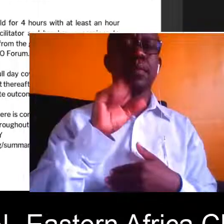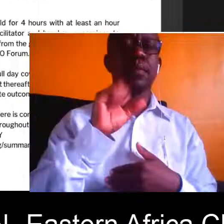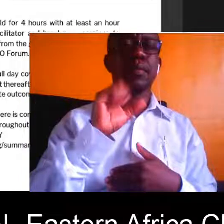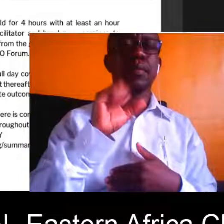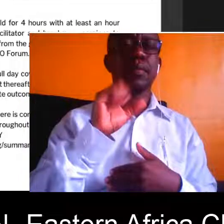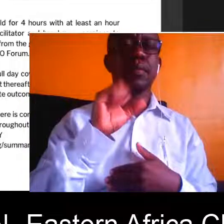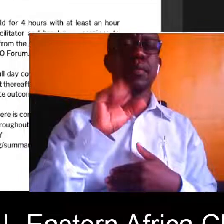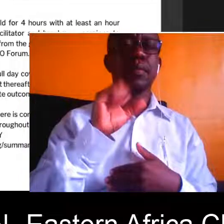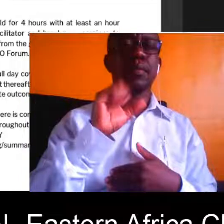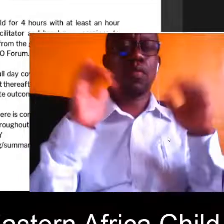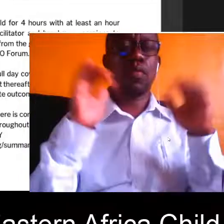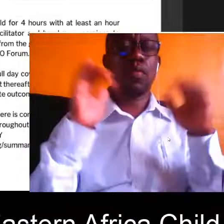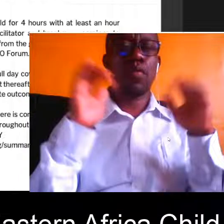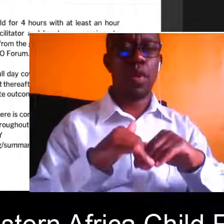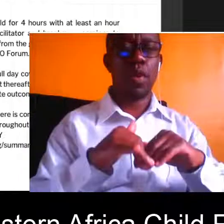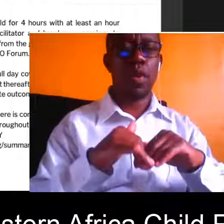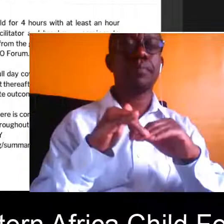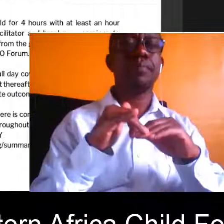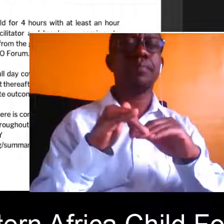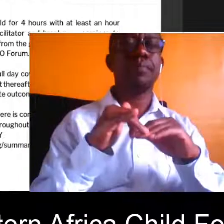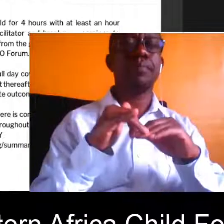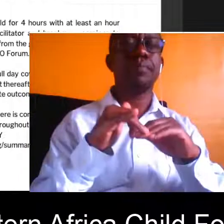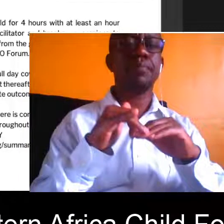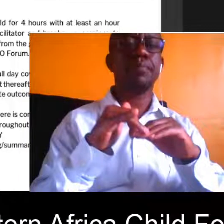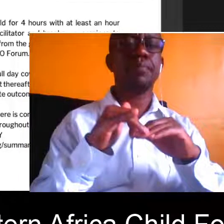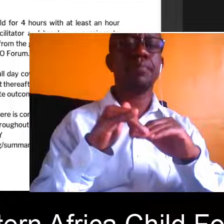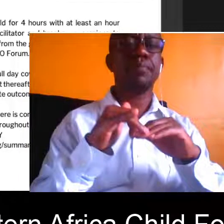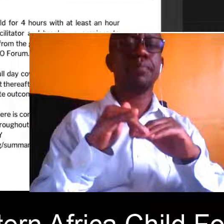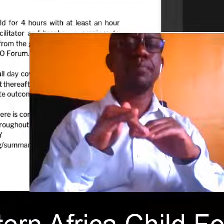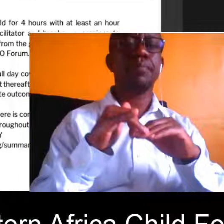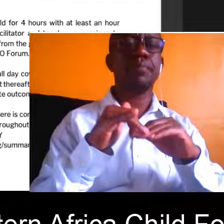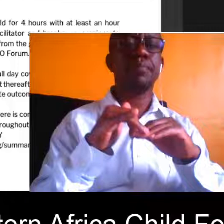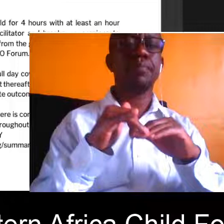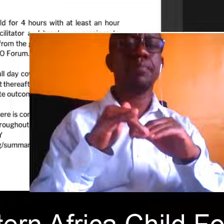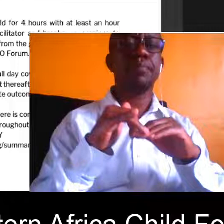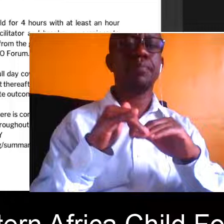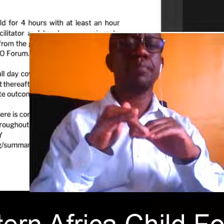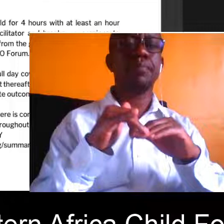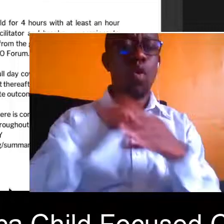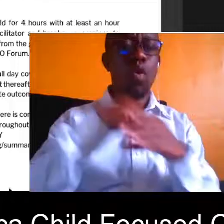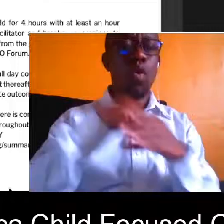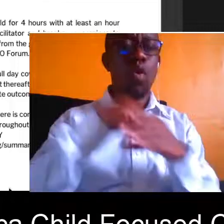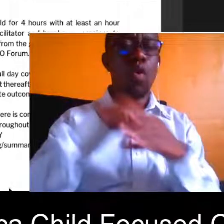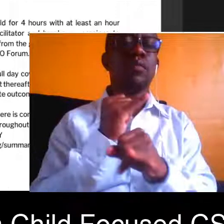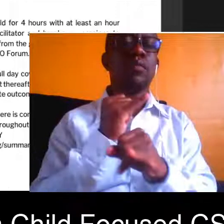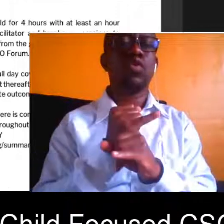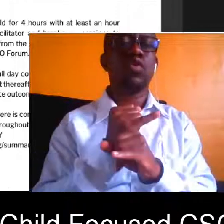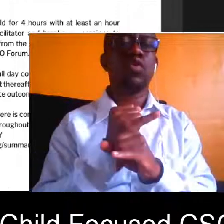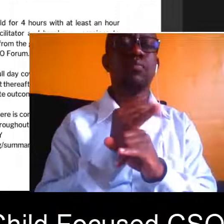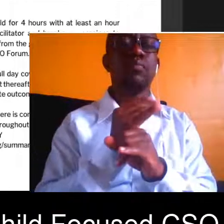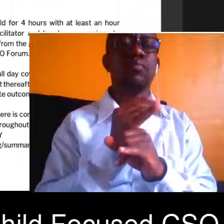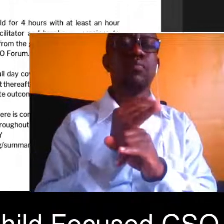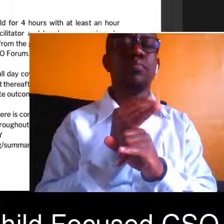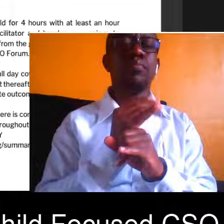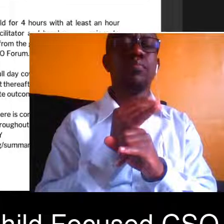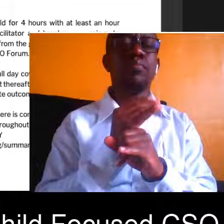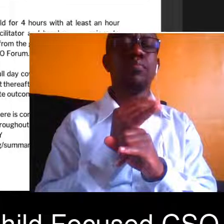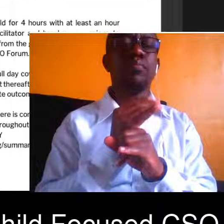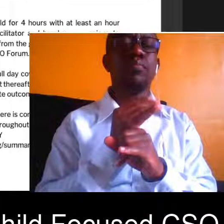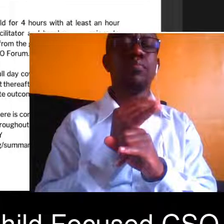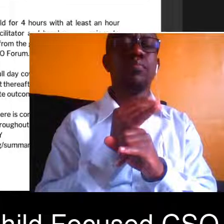Forum mandate and focus a bit more on the institutional direction as an entity. Of course, these were discussions